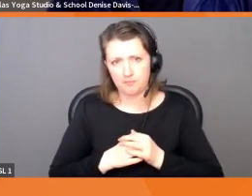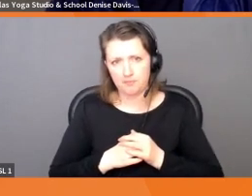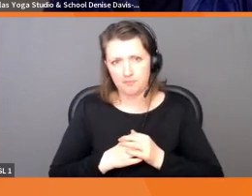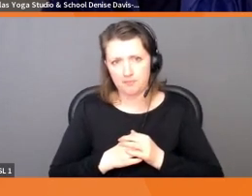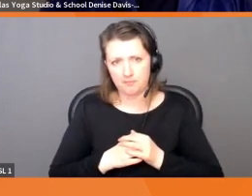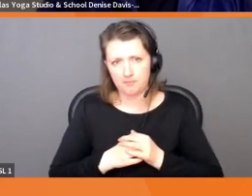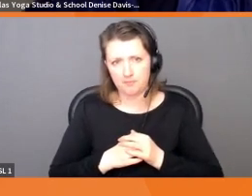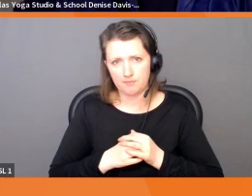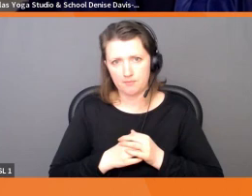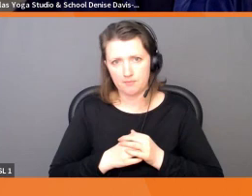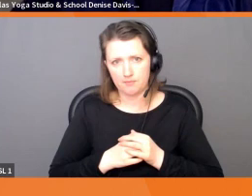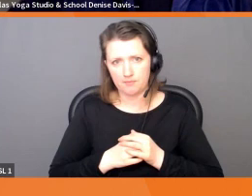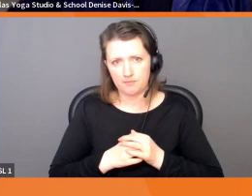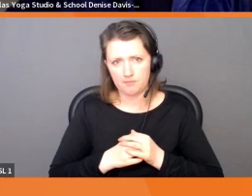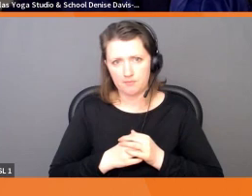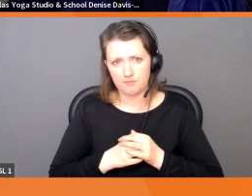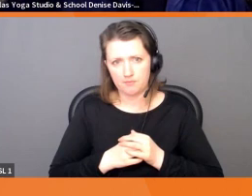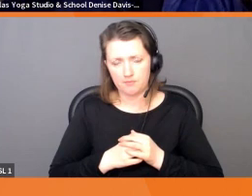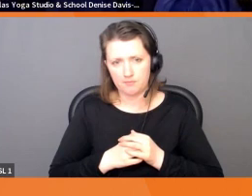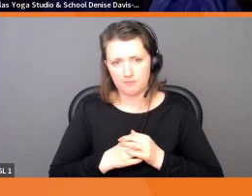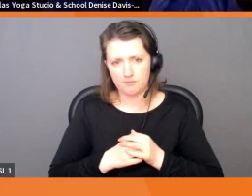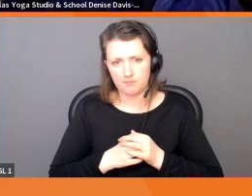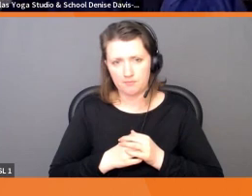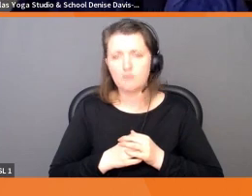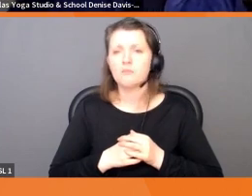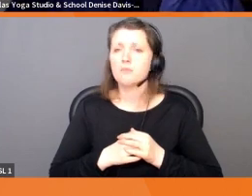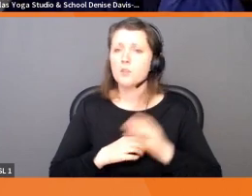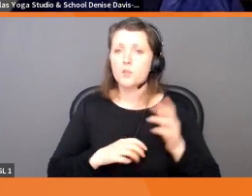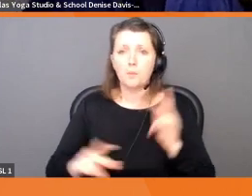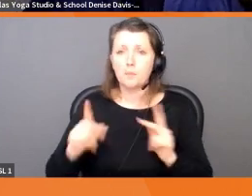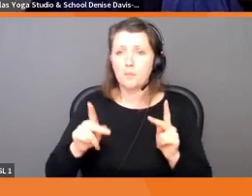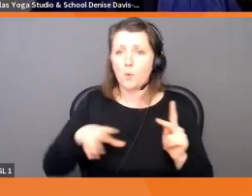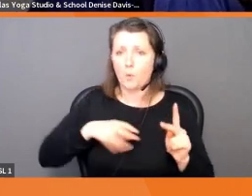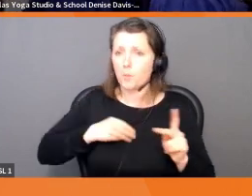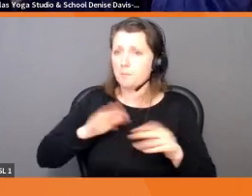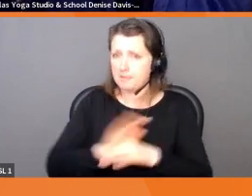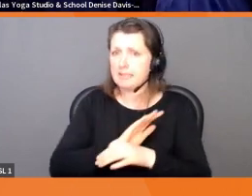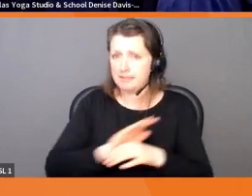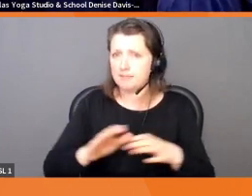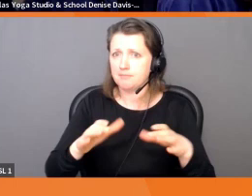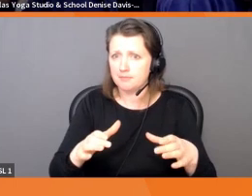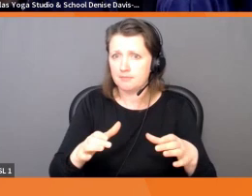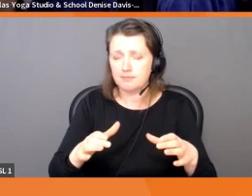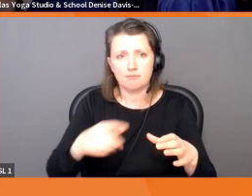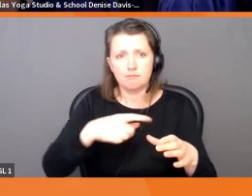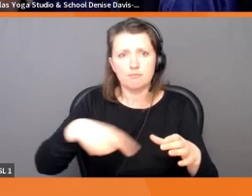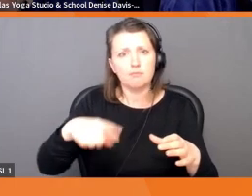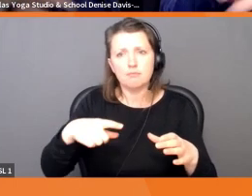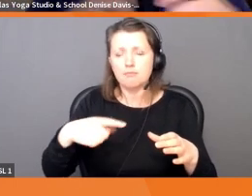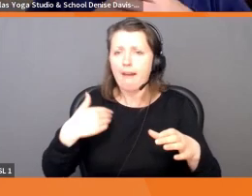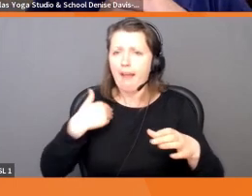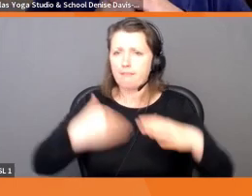yes. So as entrepreneurs, like everybody else, we all have a very specific bioavailable